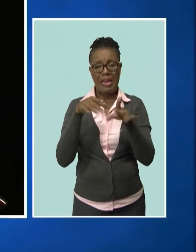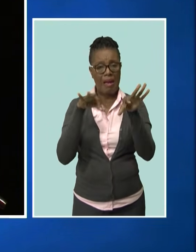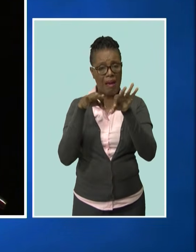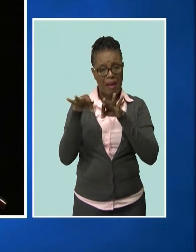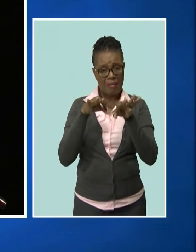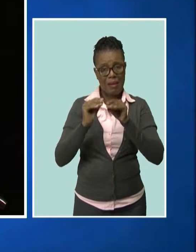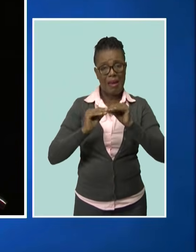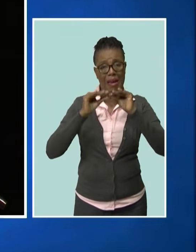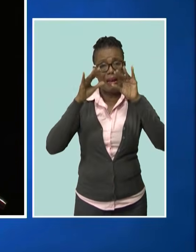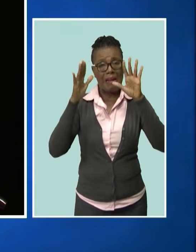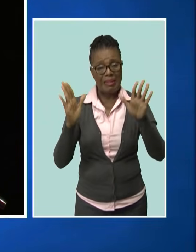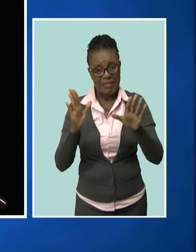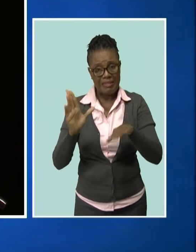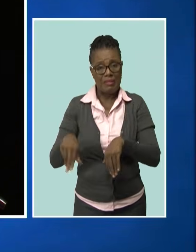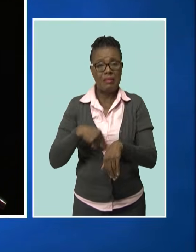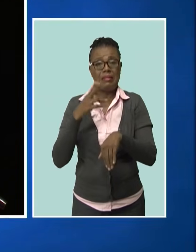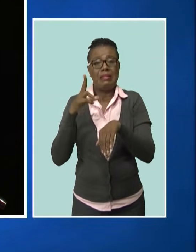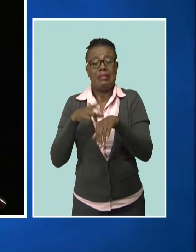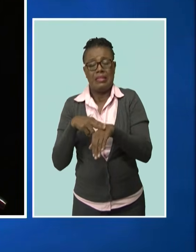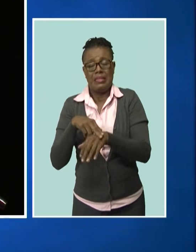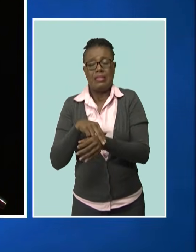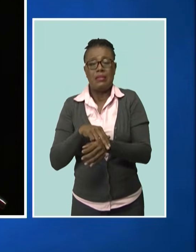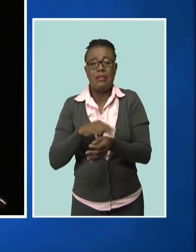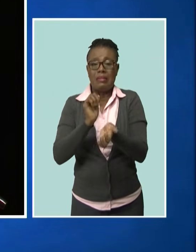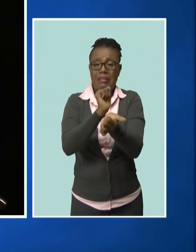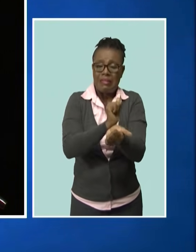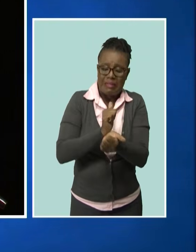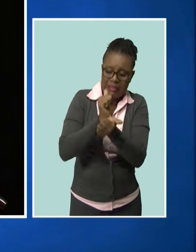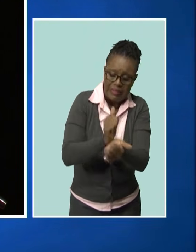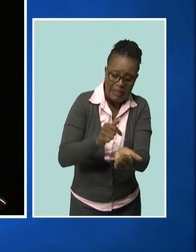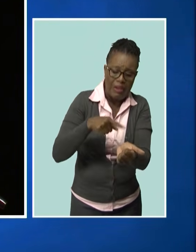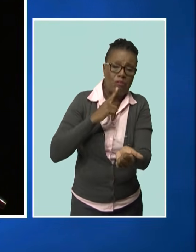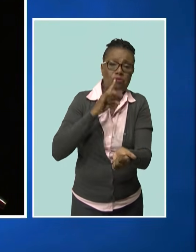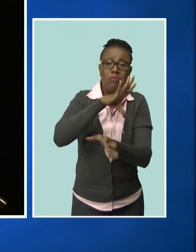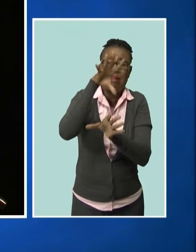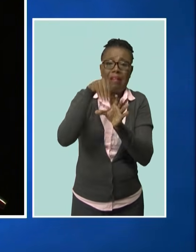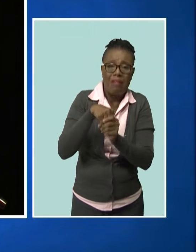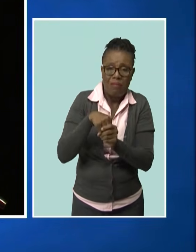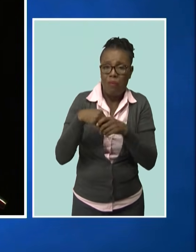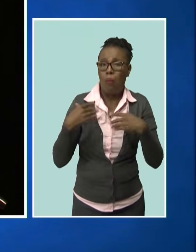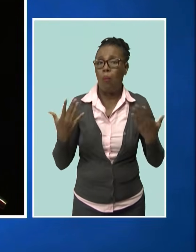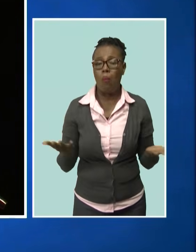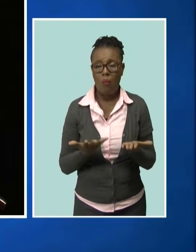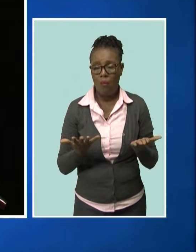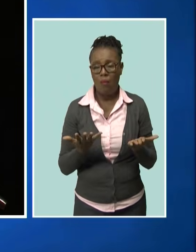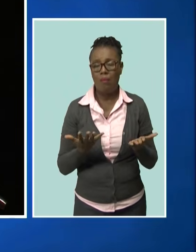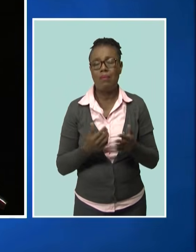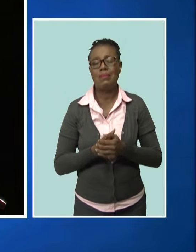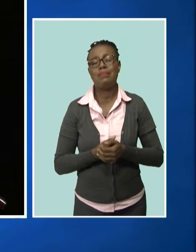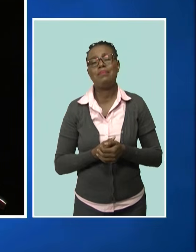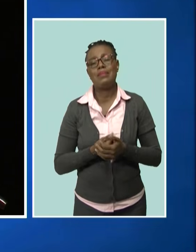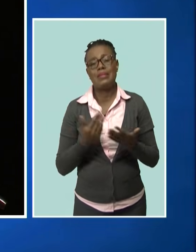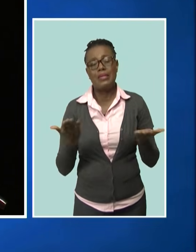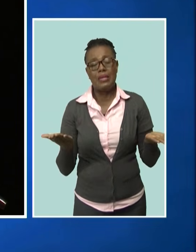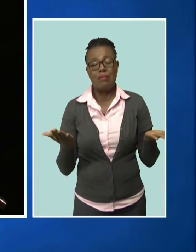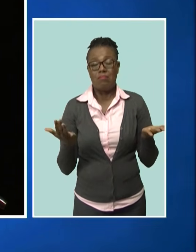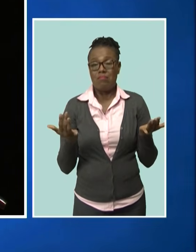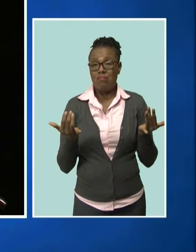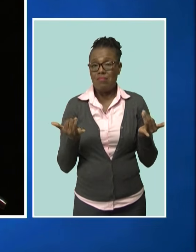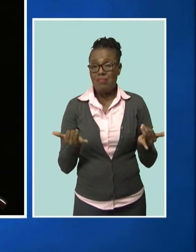the nature, the vicious nature of slavery is